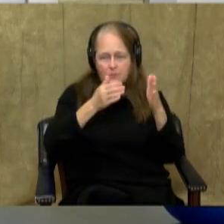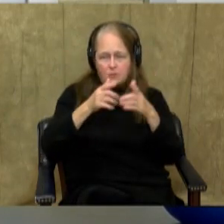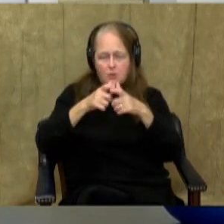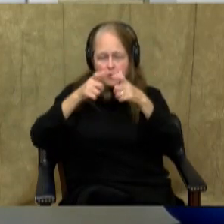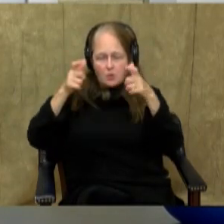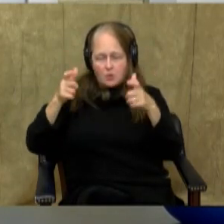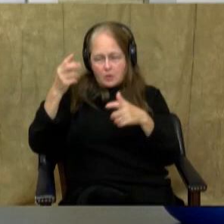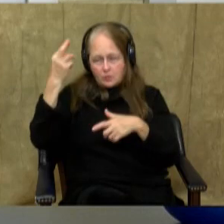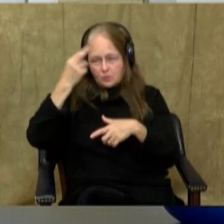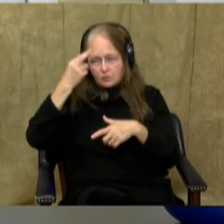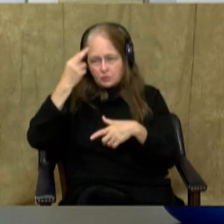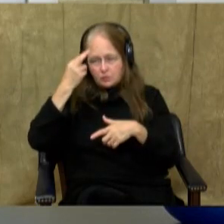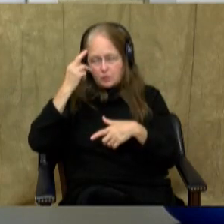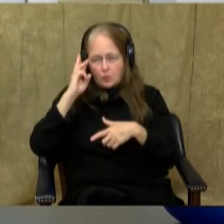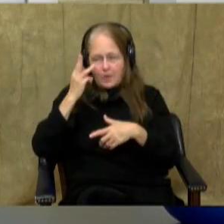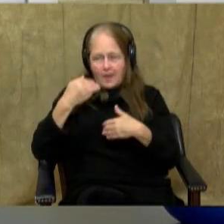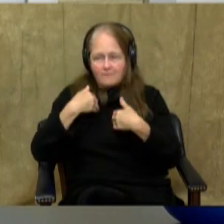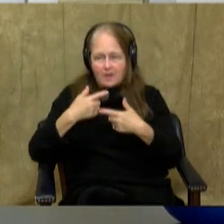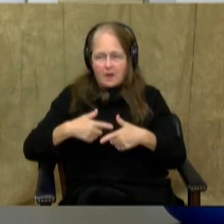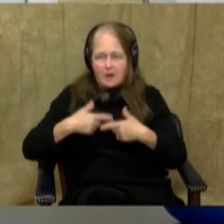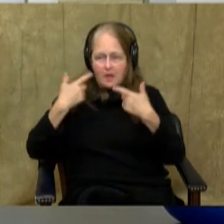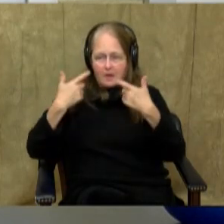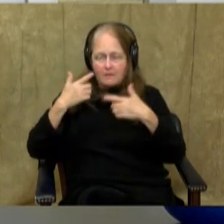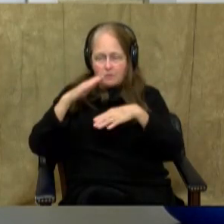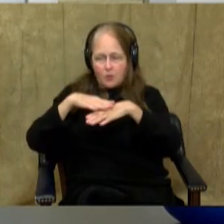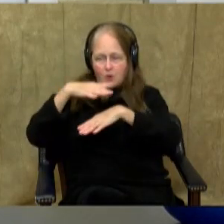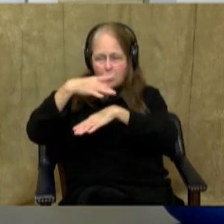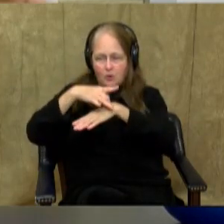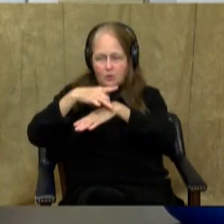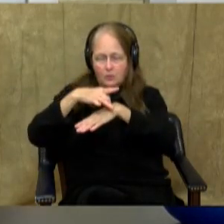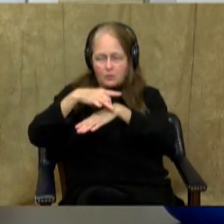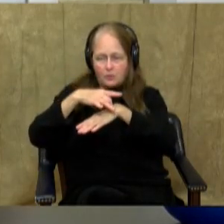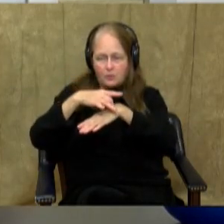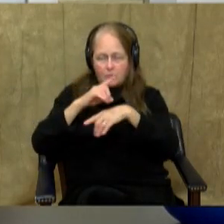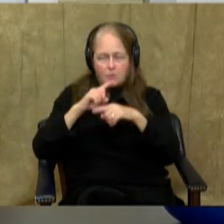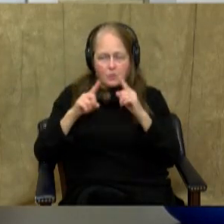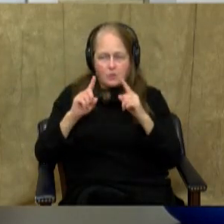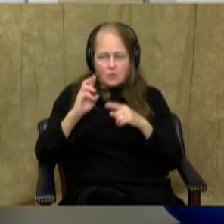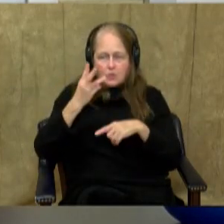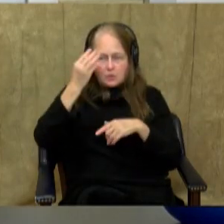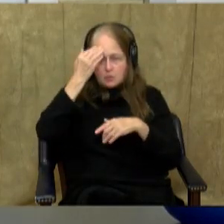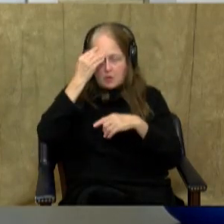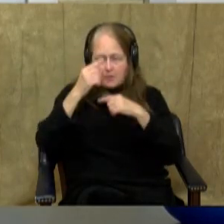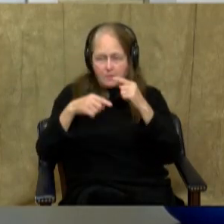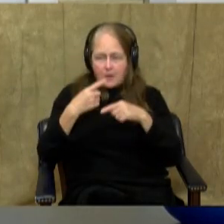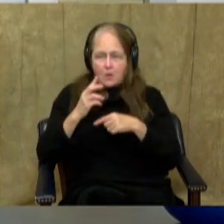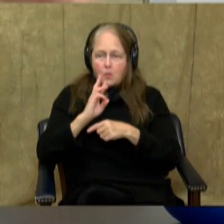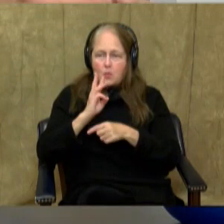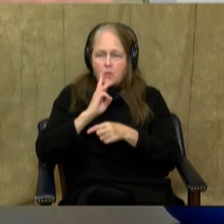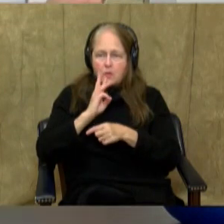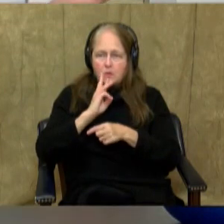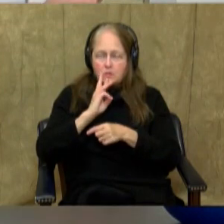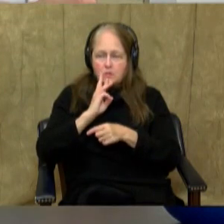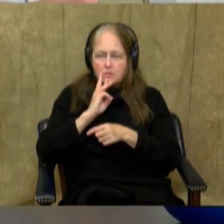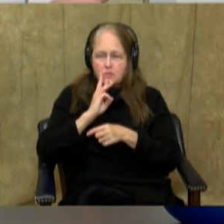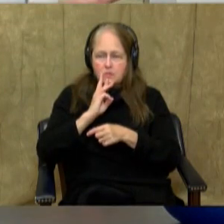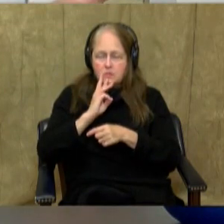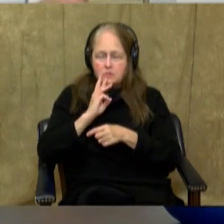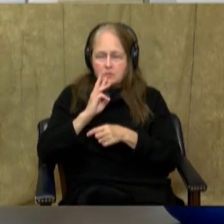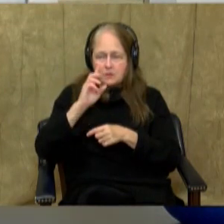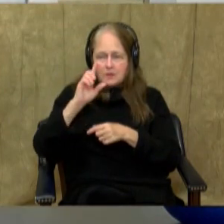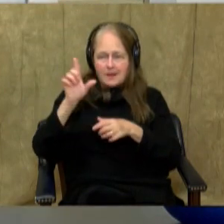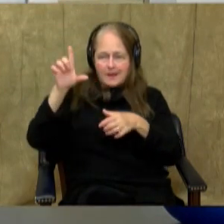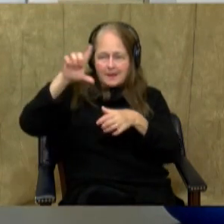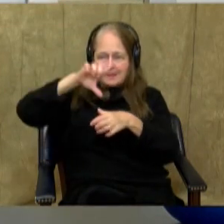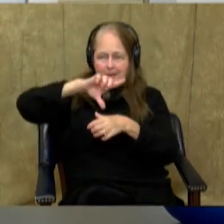large reason of why we have life on Earth. But let's talk about what we know about water. So water is a